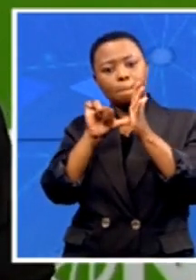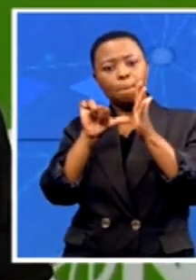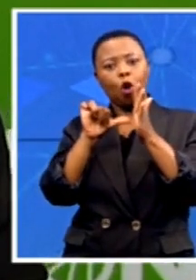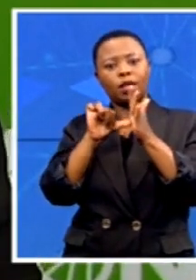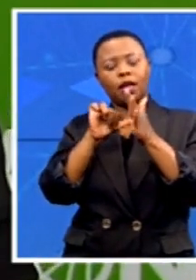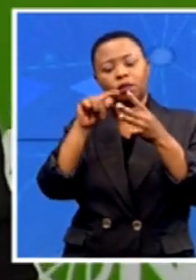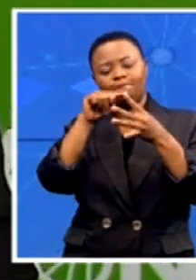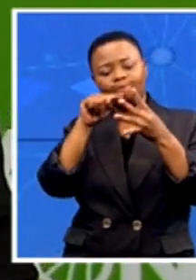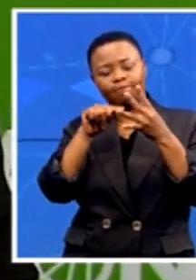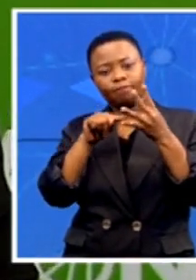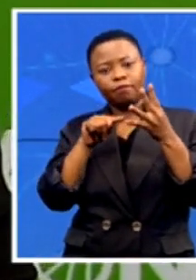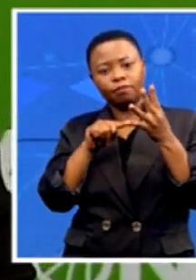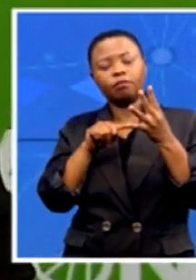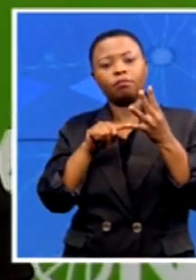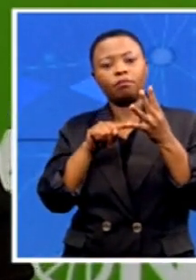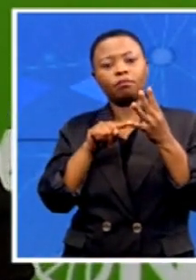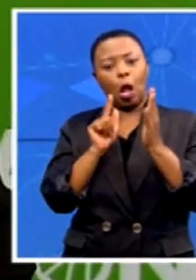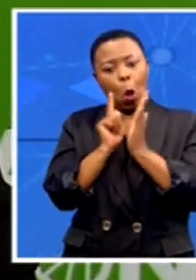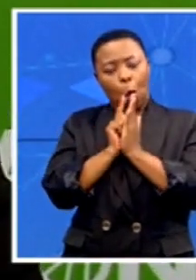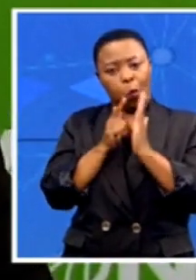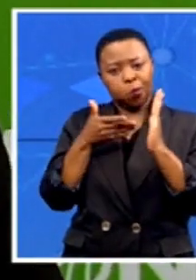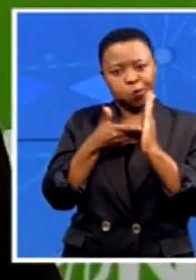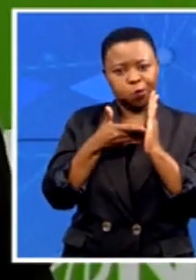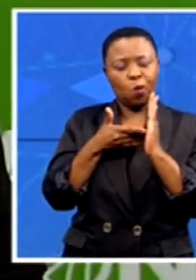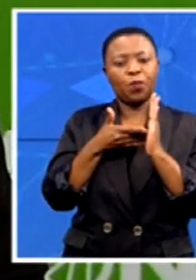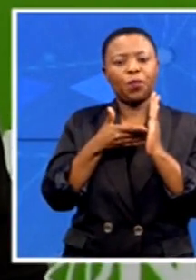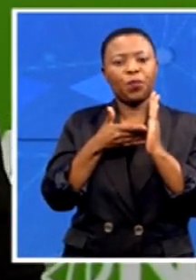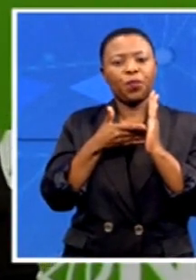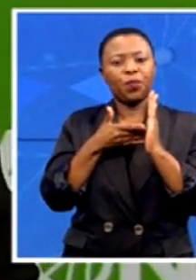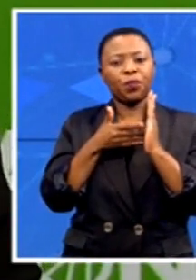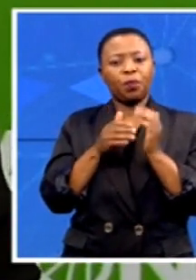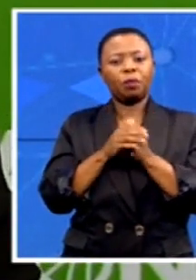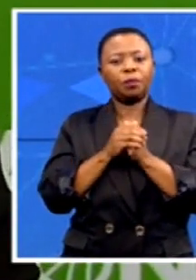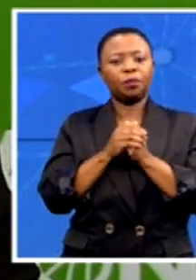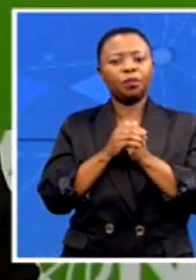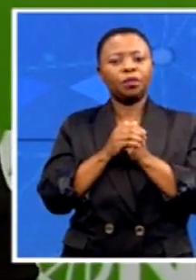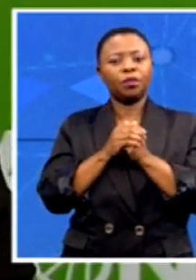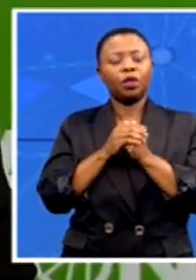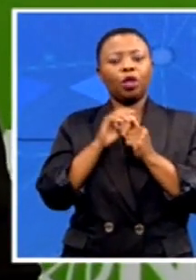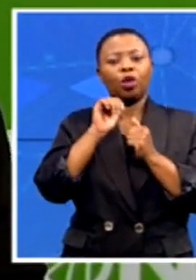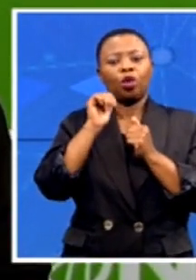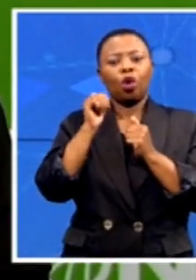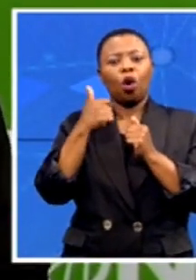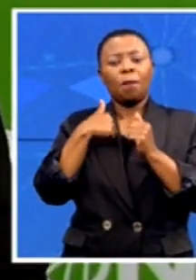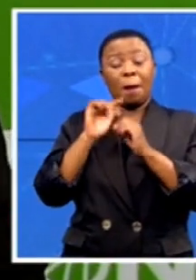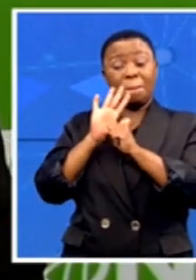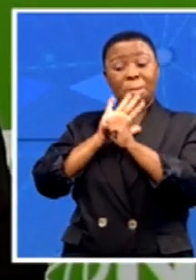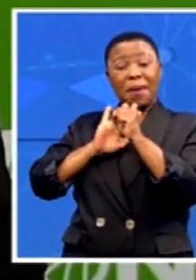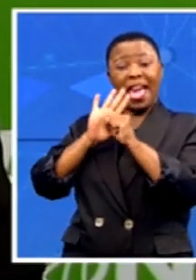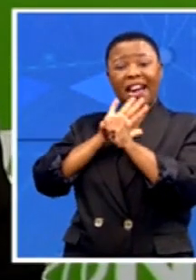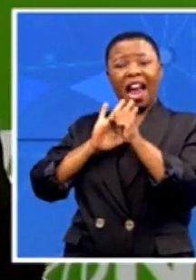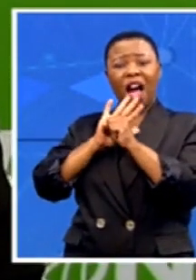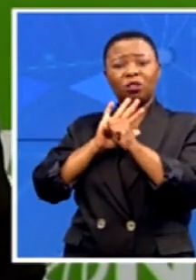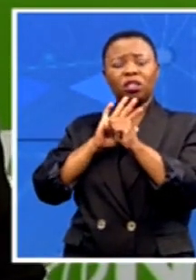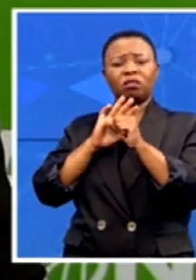I won't be going into the factual background of this. What I'll do is I'll be